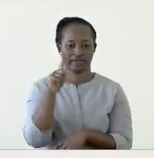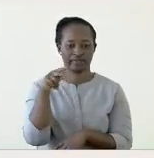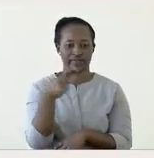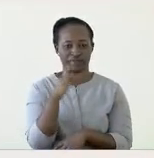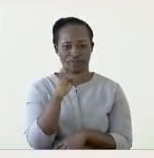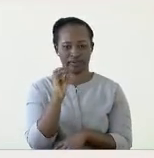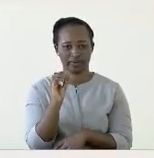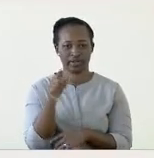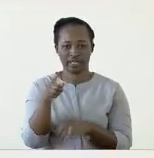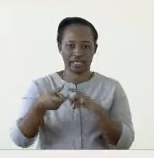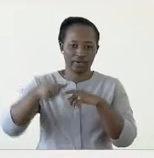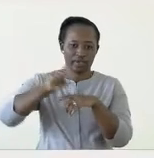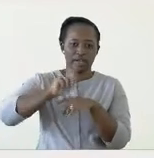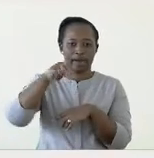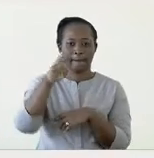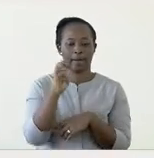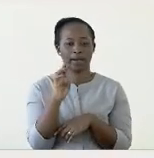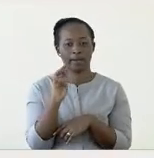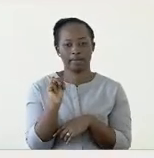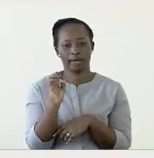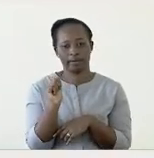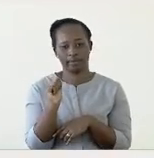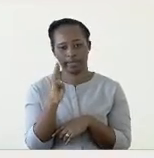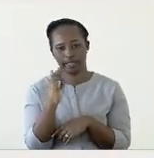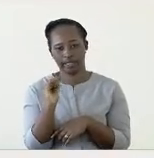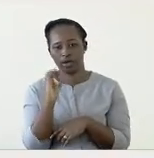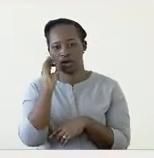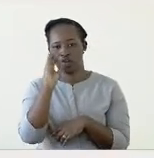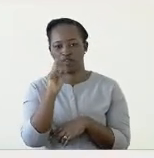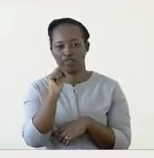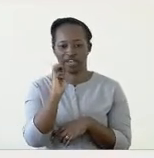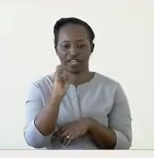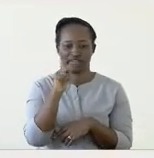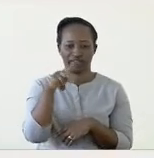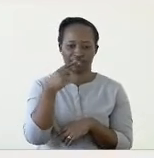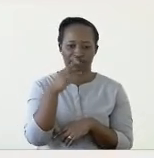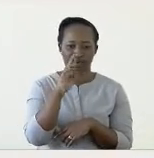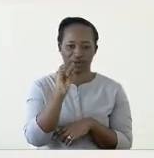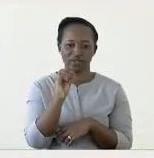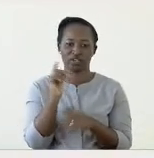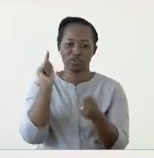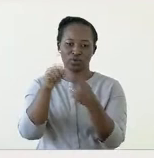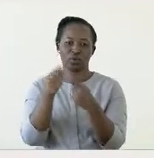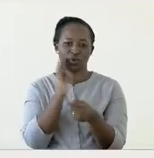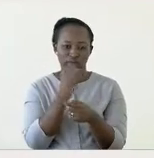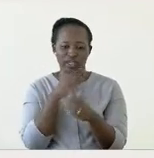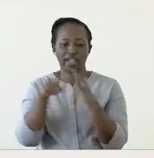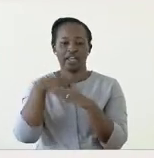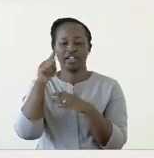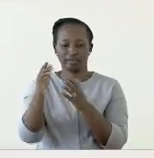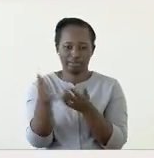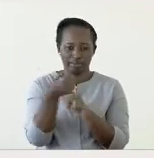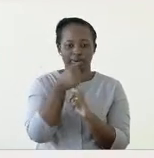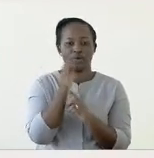causes the increase of permeability of the nephron walls to water. And nephron is going to do what you call reabsorption of